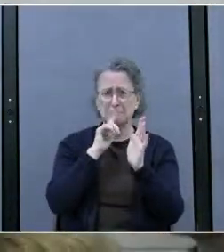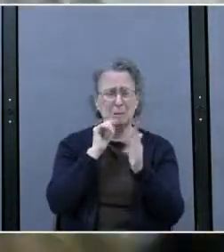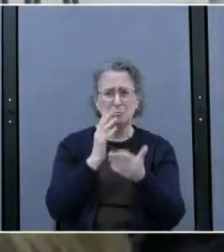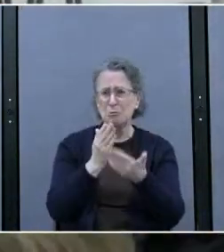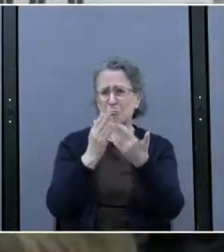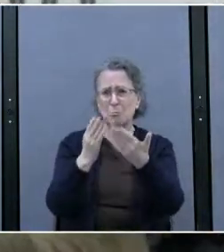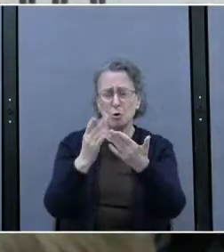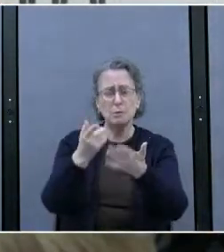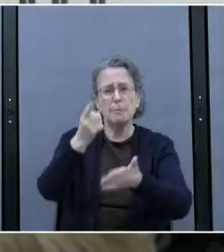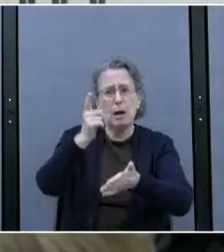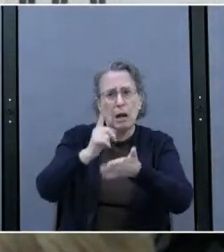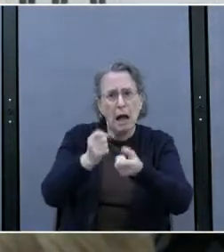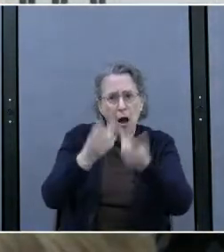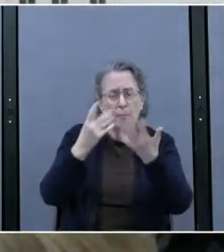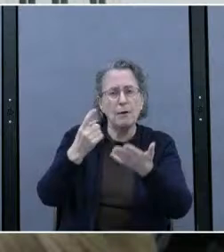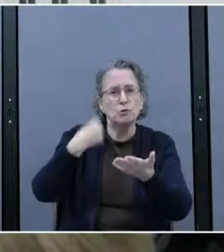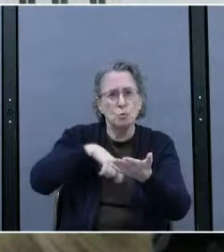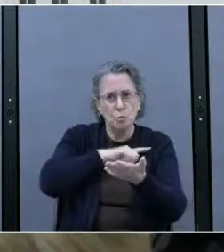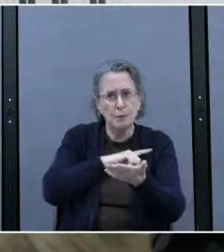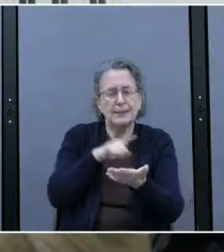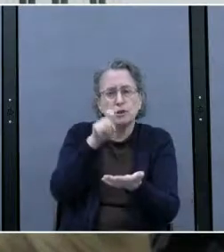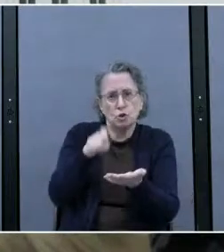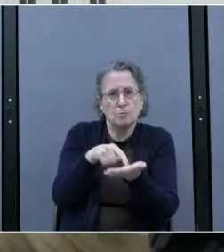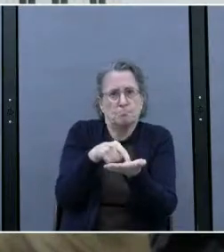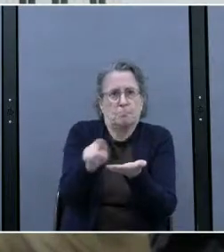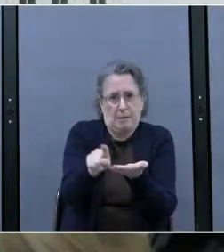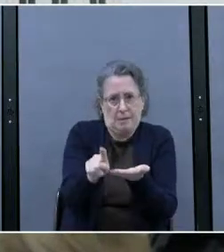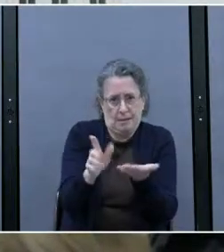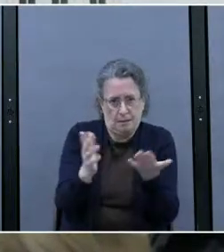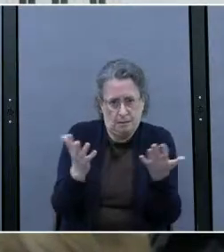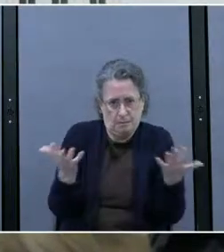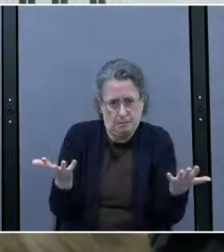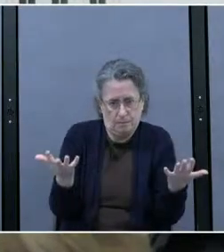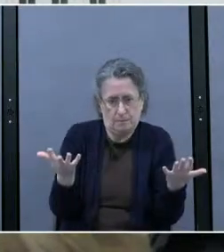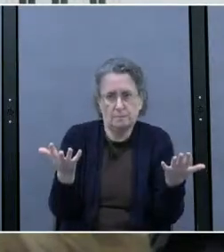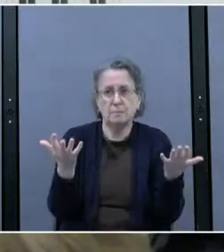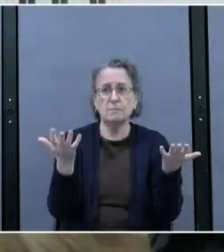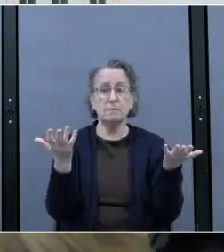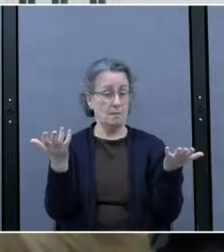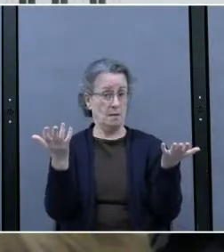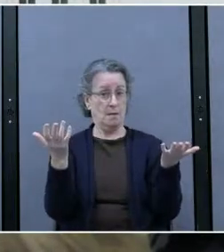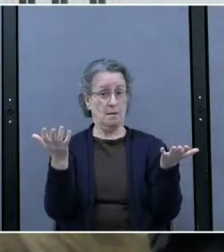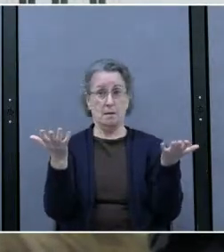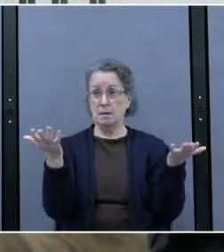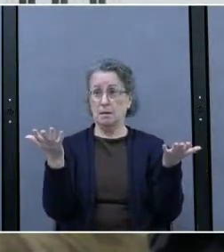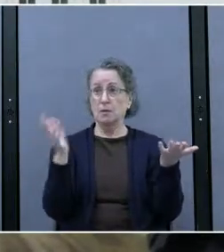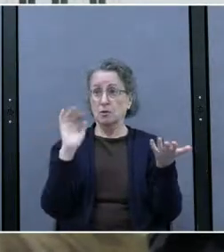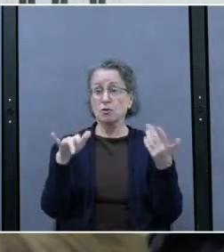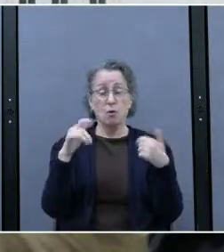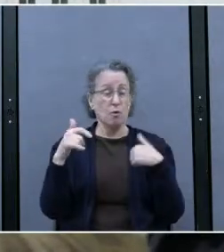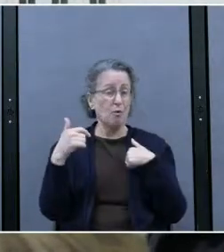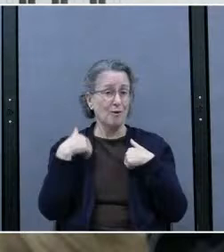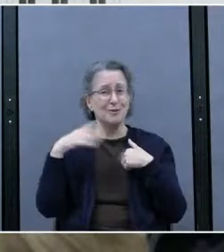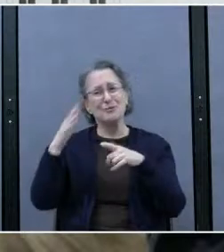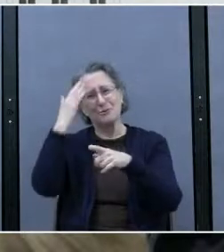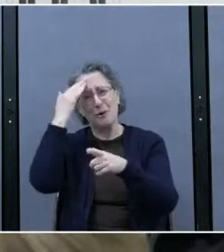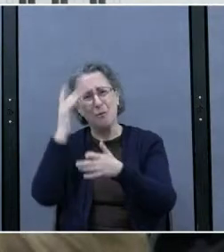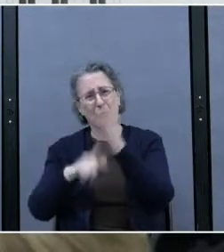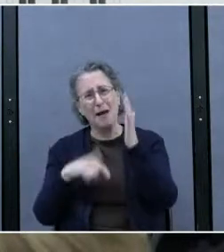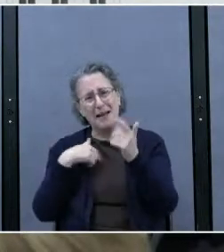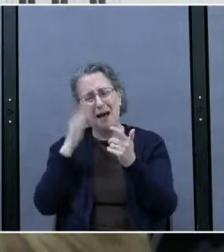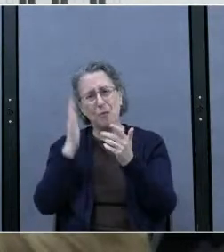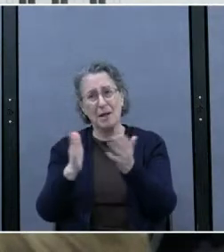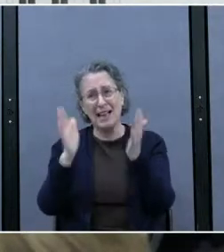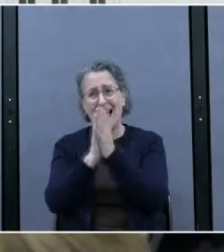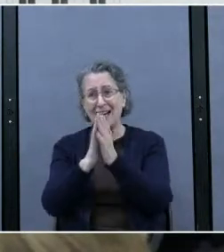the expectation that somebody is going to show up to the, what my question is, that someone will propose this number and